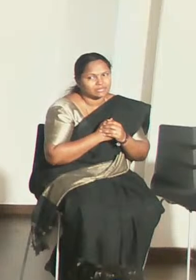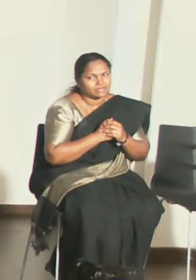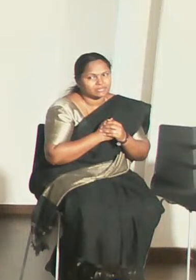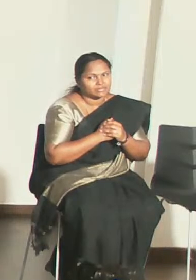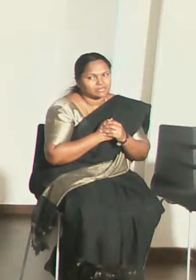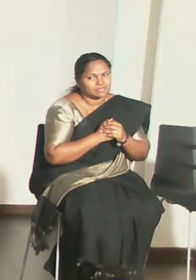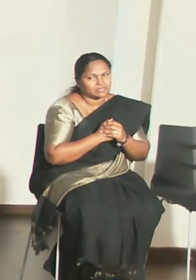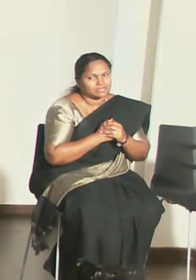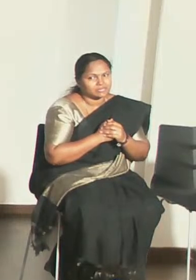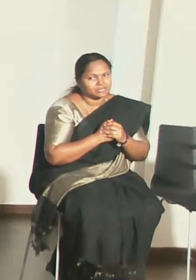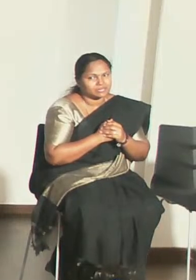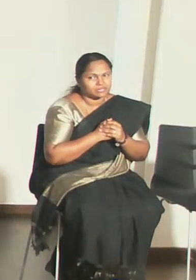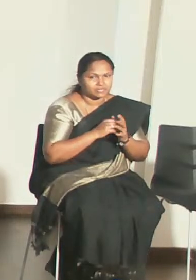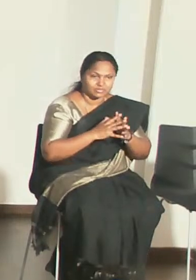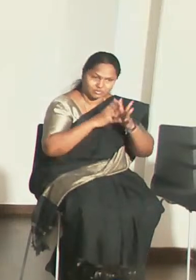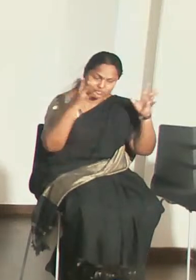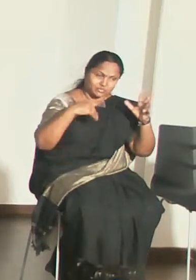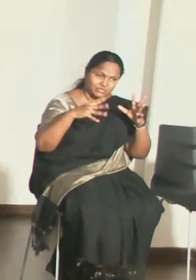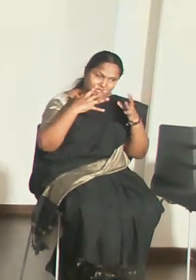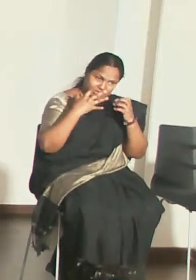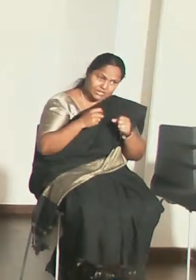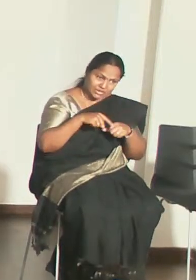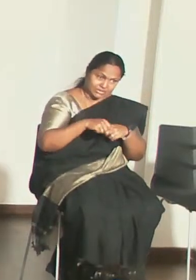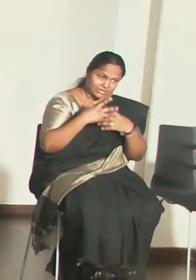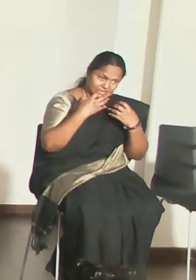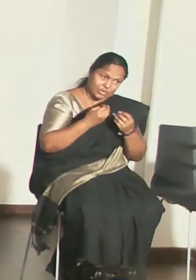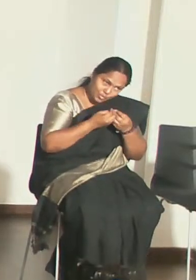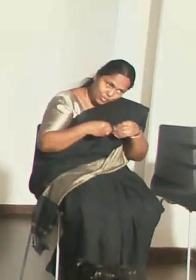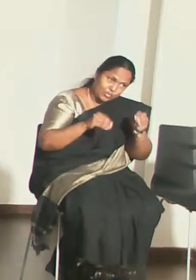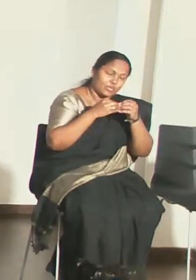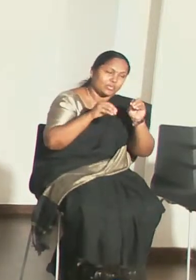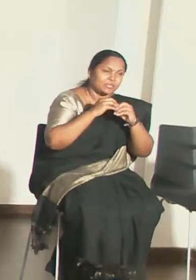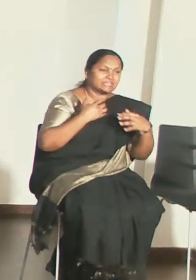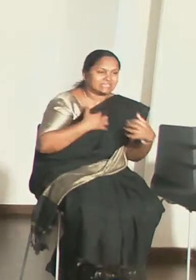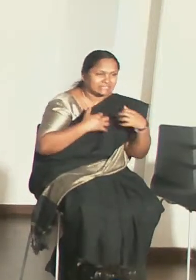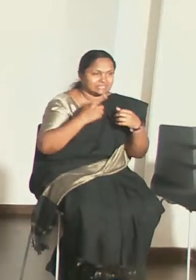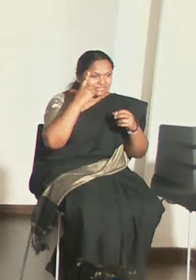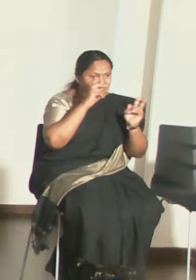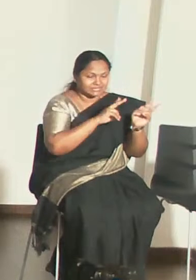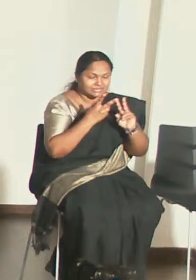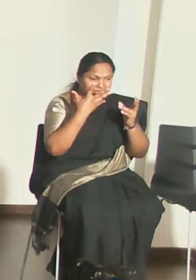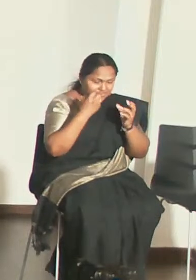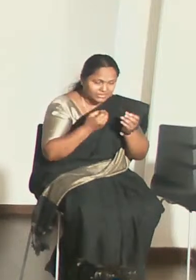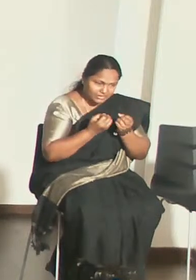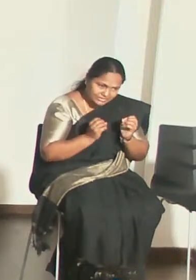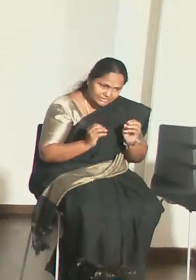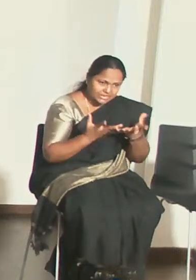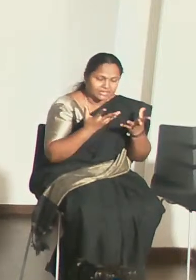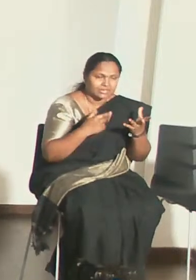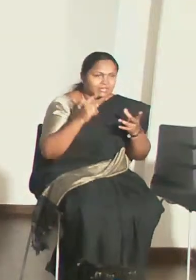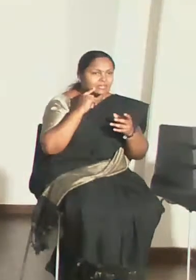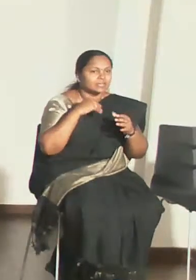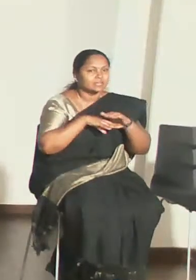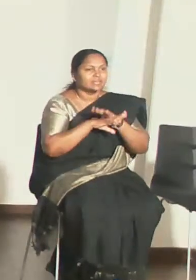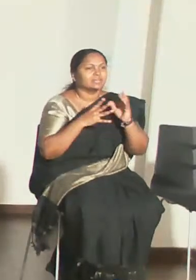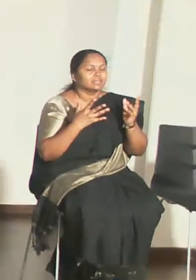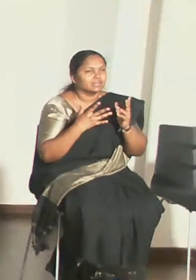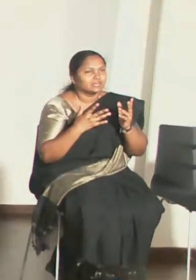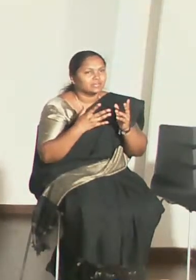I mean at the most I'm sort of now more and more interested in a transcendental feminism, feminism that's